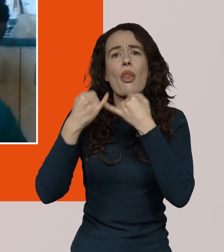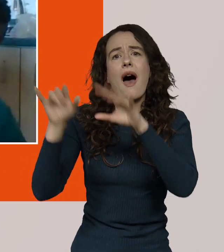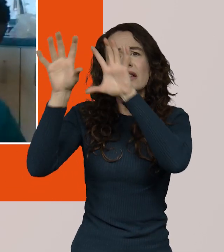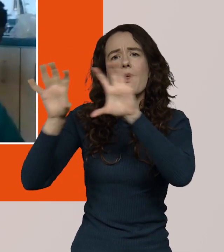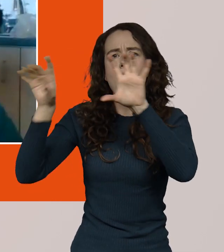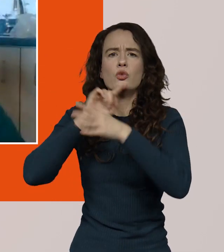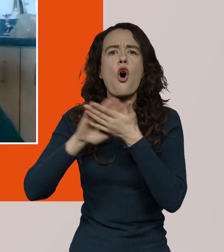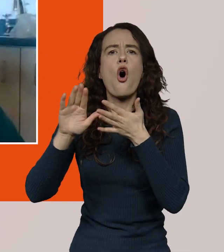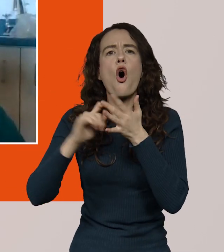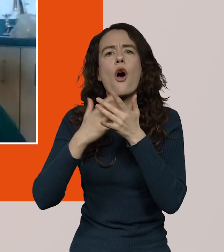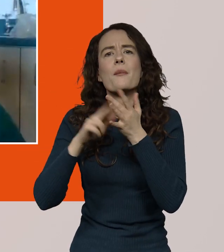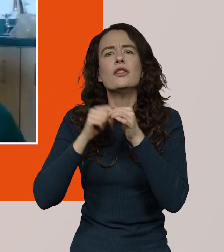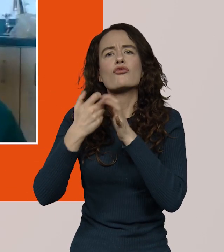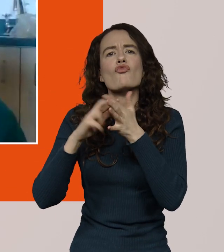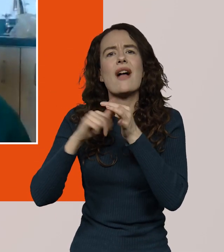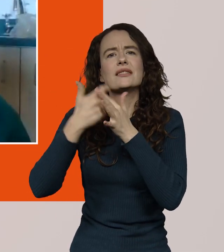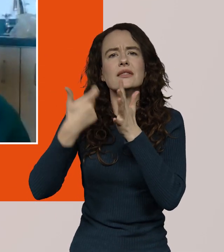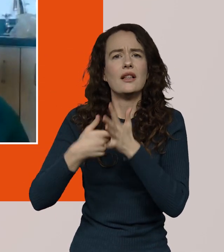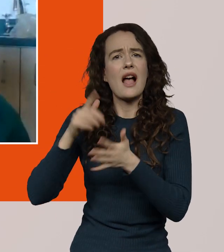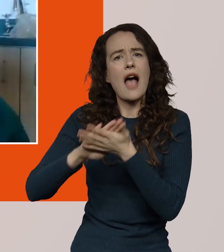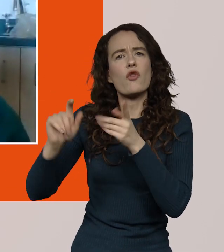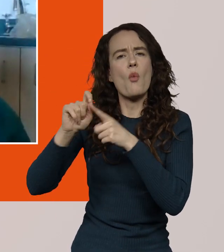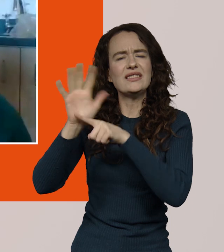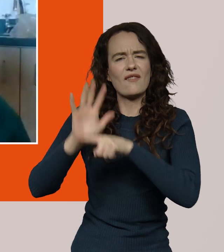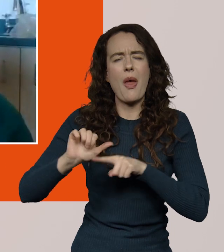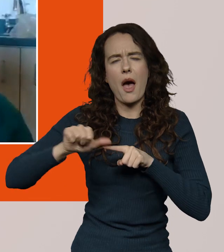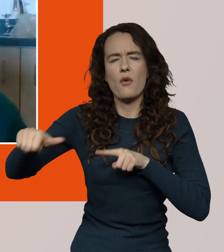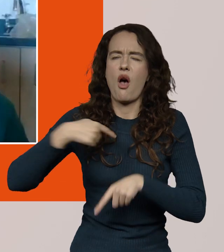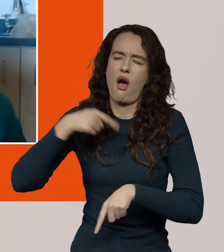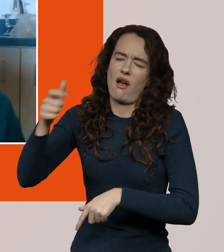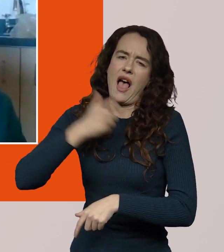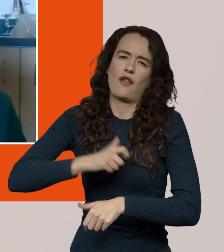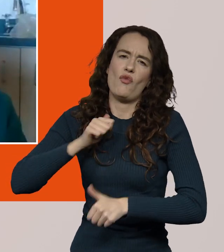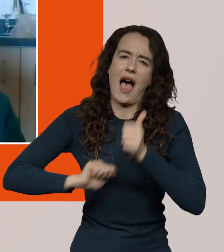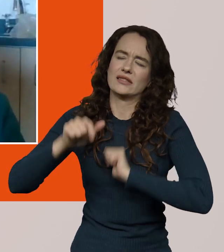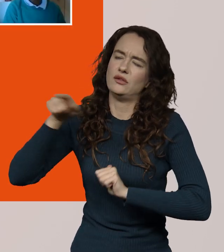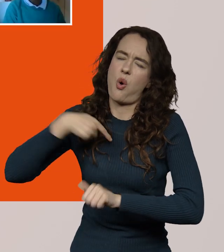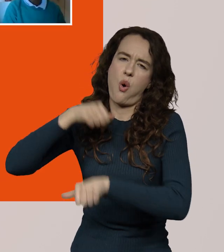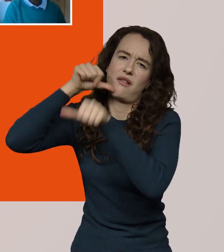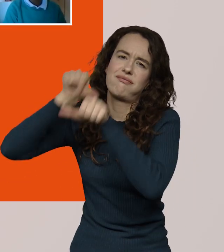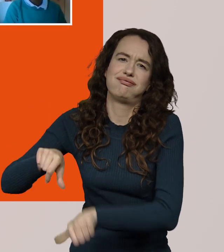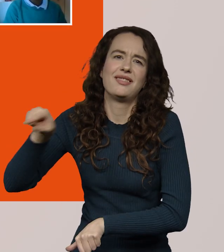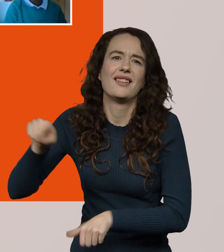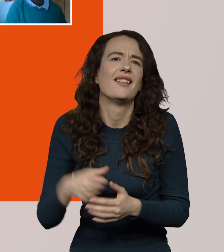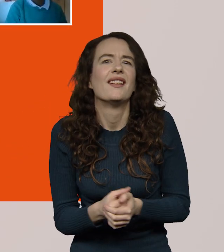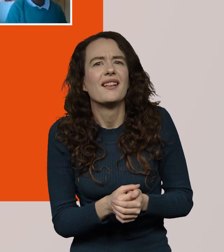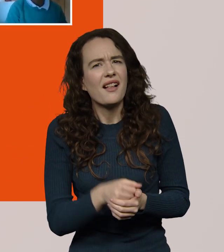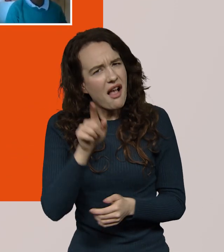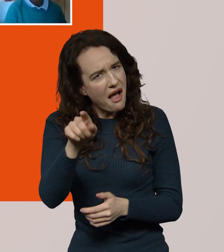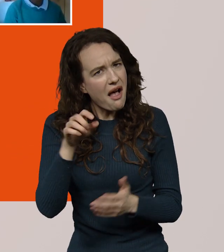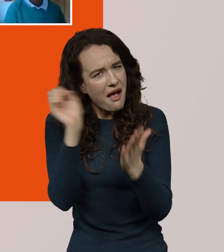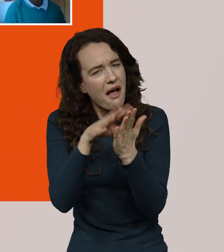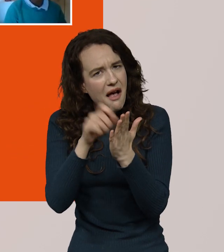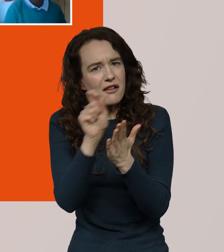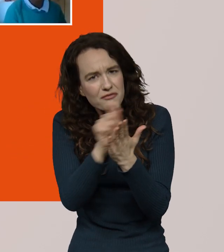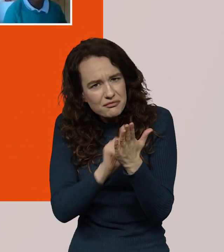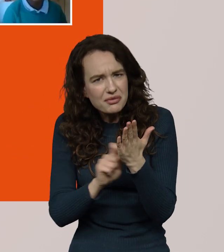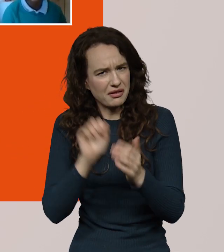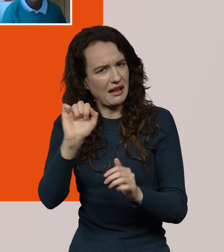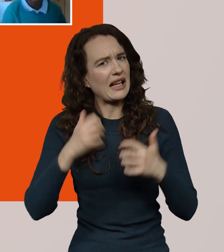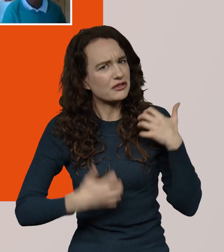them up for us? Oh, I mean, Oti's ready to give a standing ovation. They are